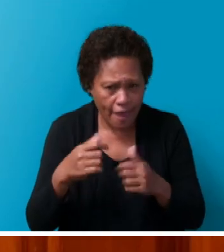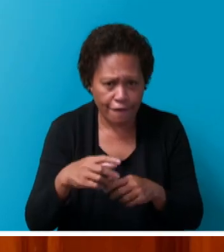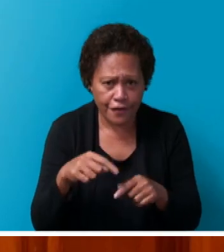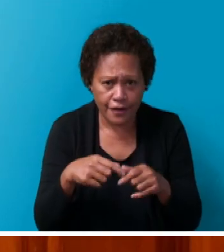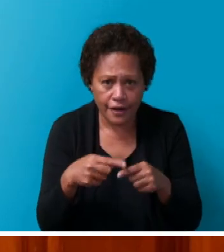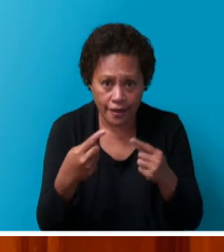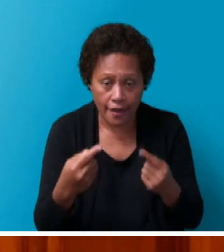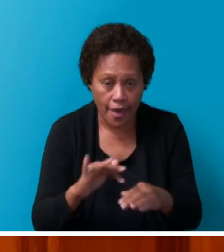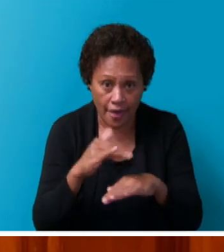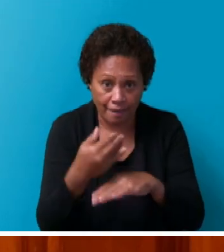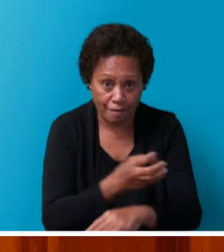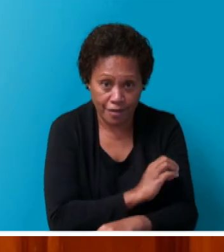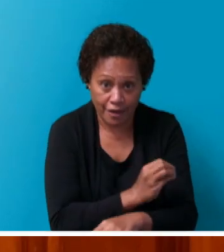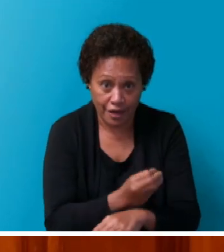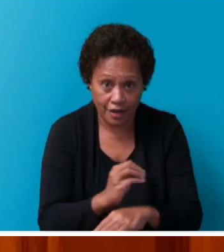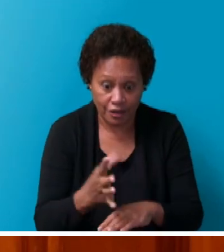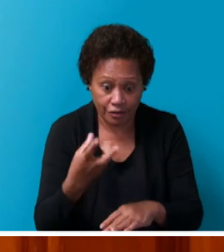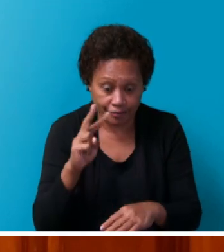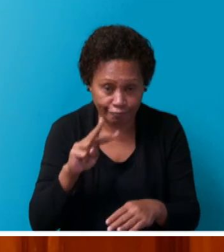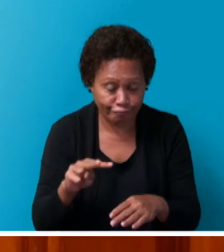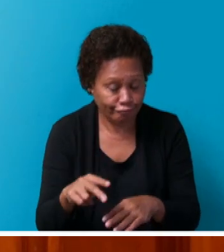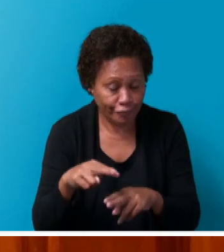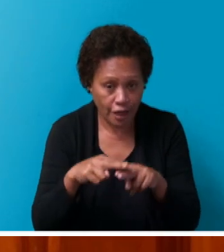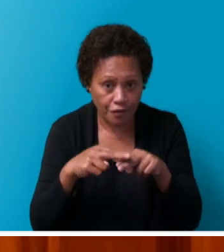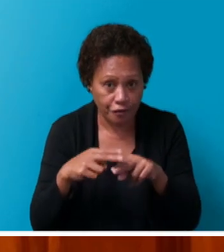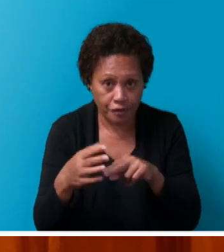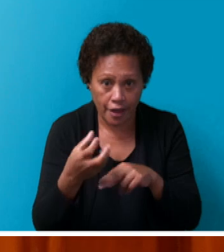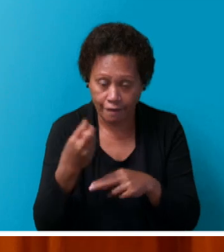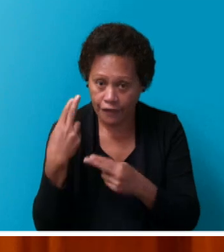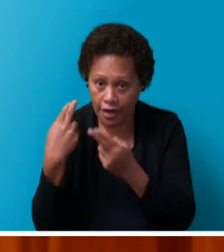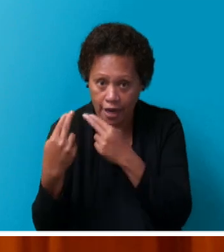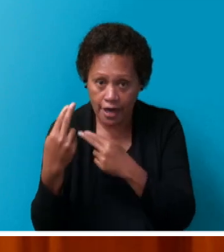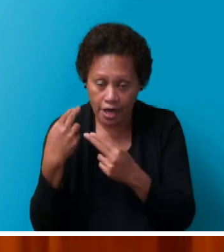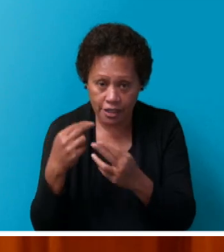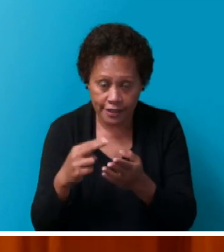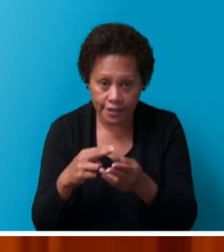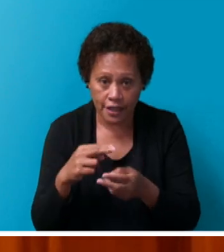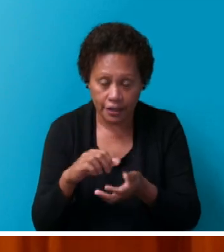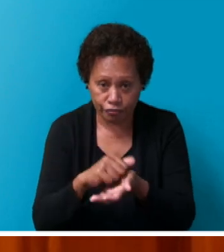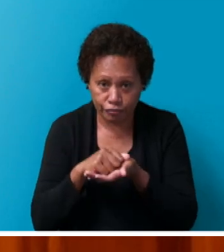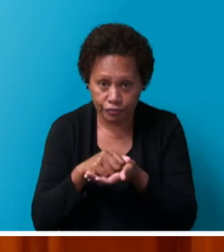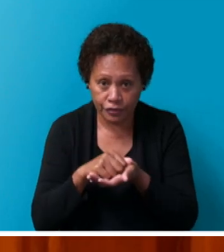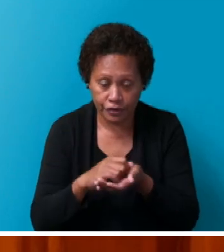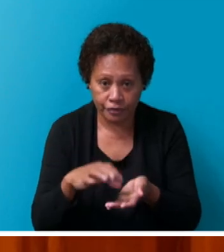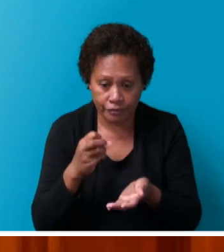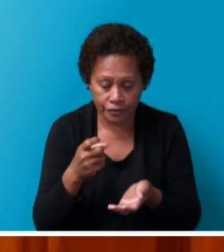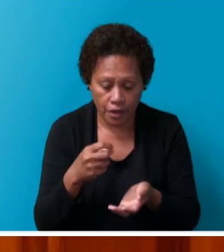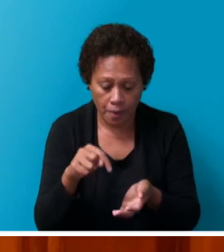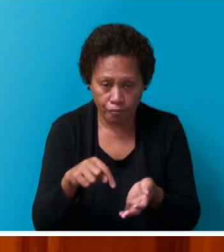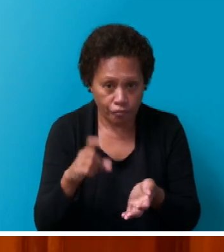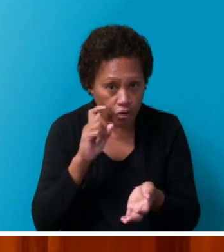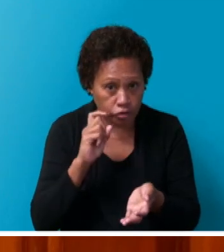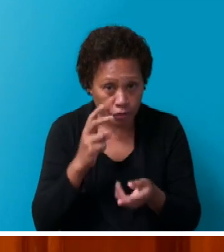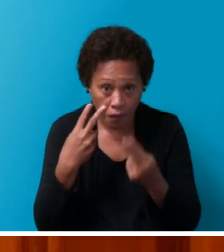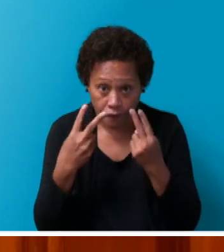was quite remarkable witnessing Fiji's amazing natural heritage. Our work, however, was not limited to research. We visited